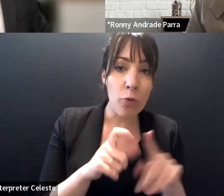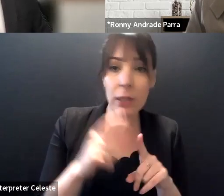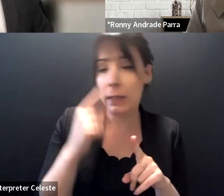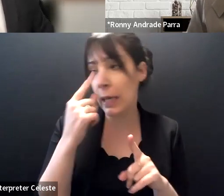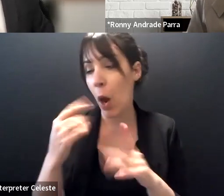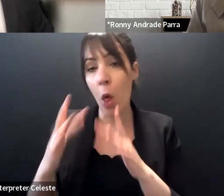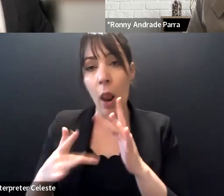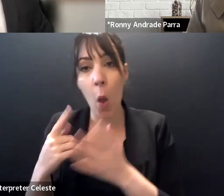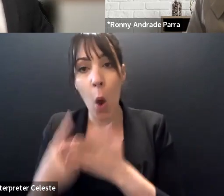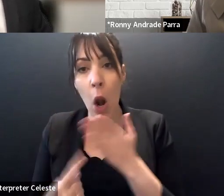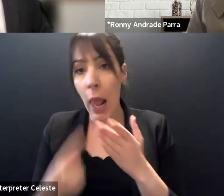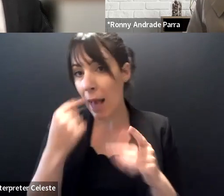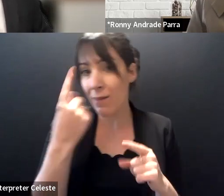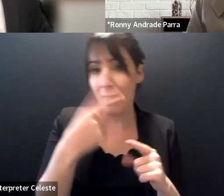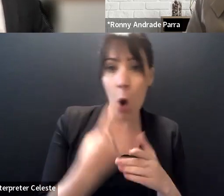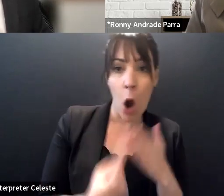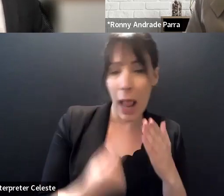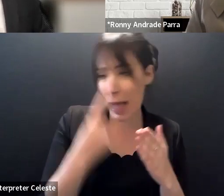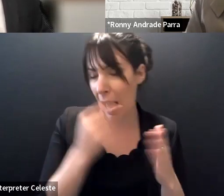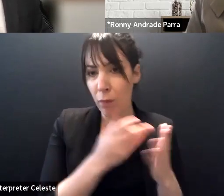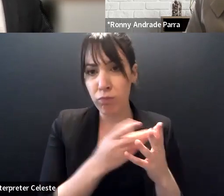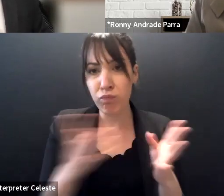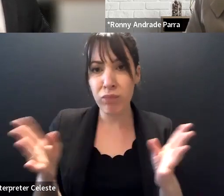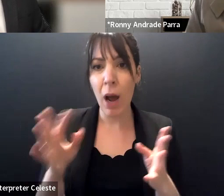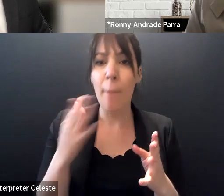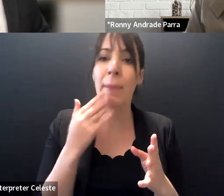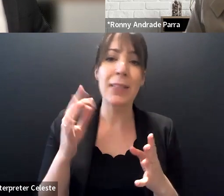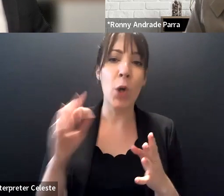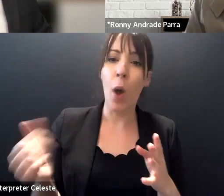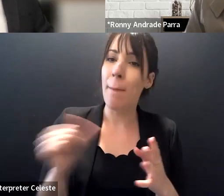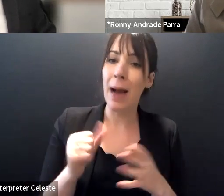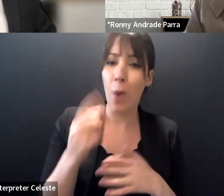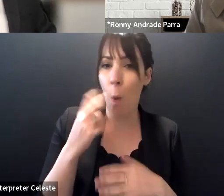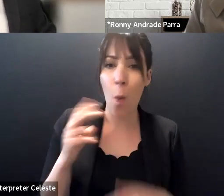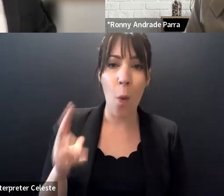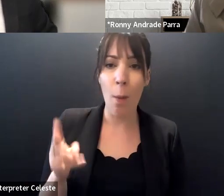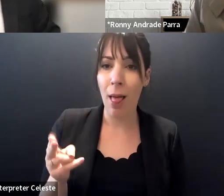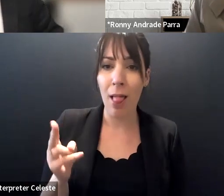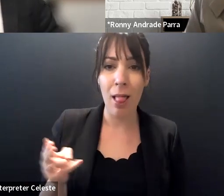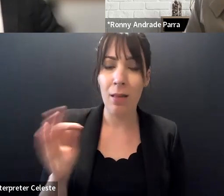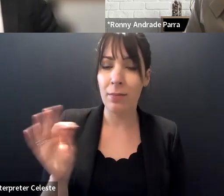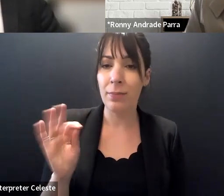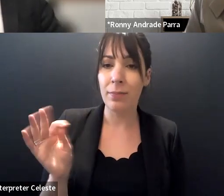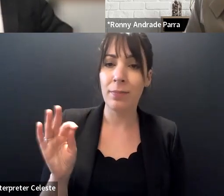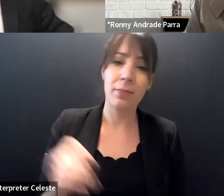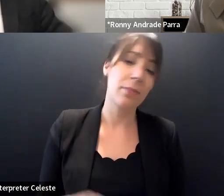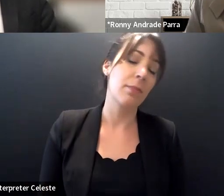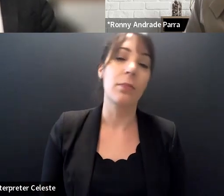for regression to happen. Do not allow for the old normal to come back. I still